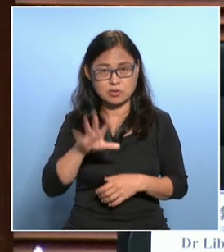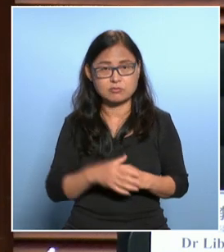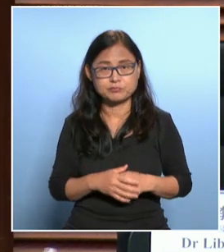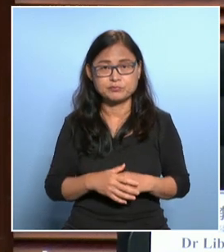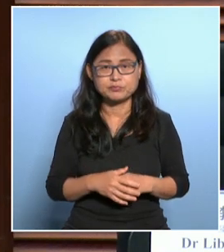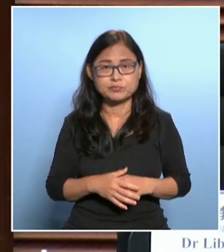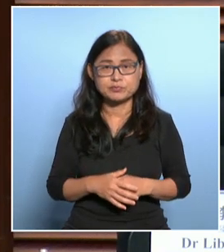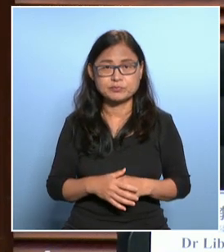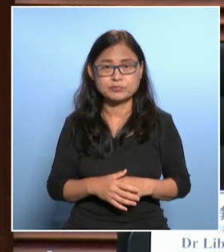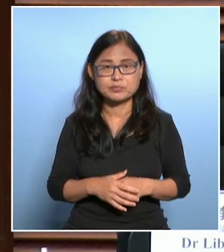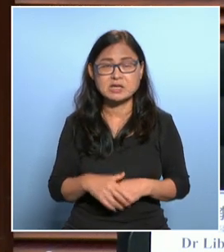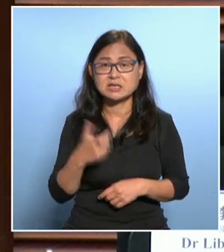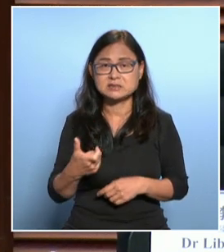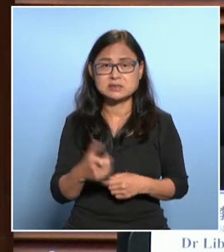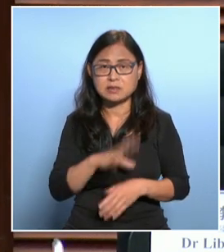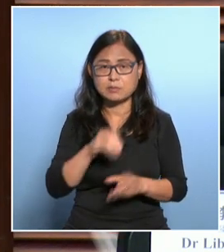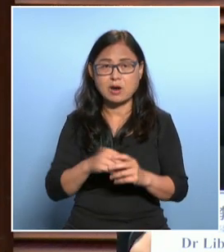HA services.